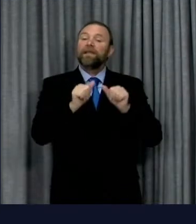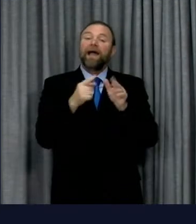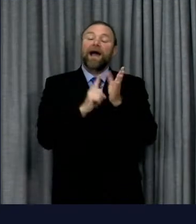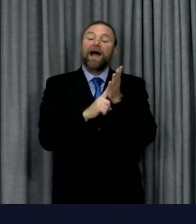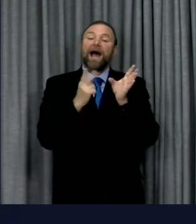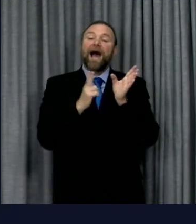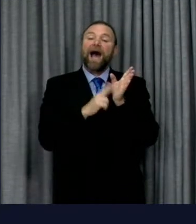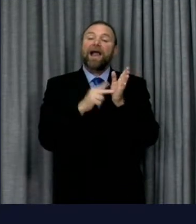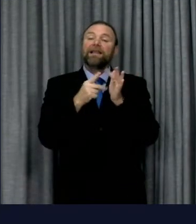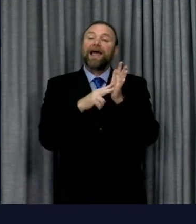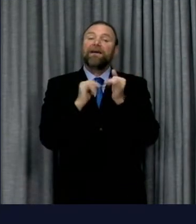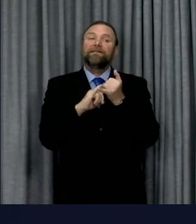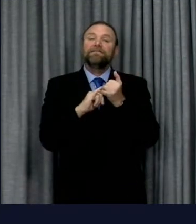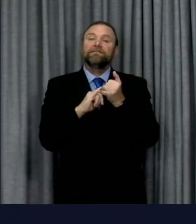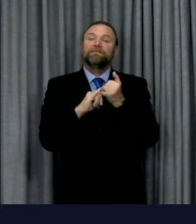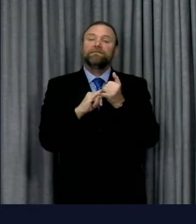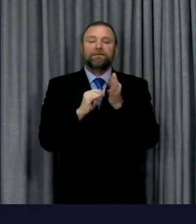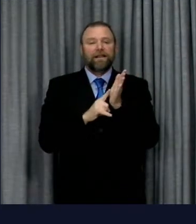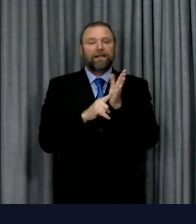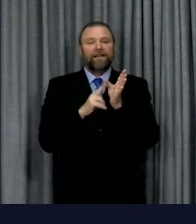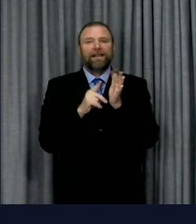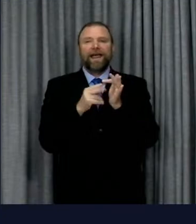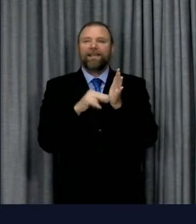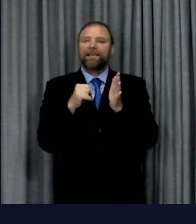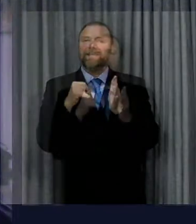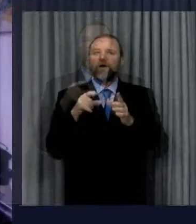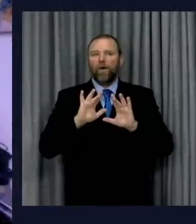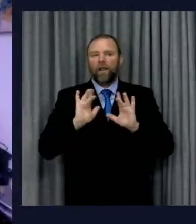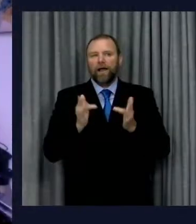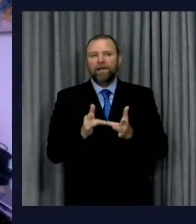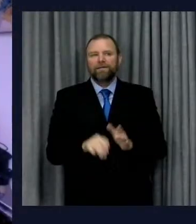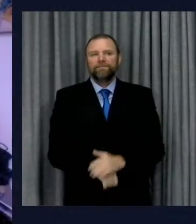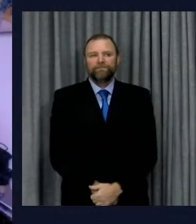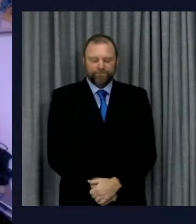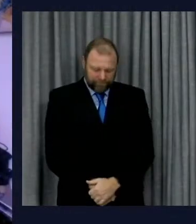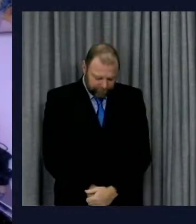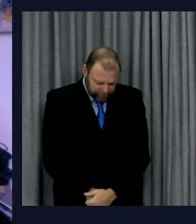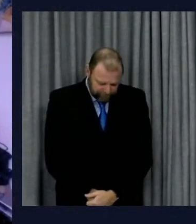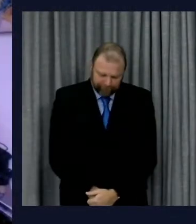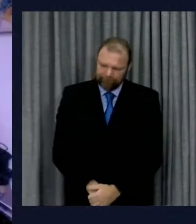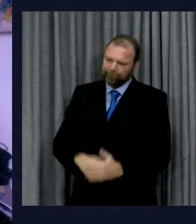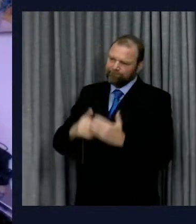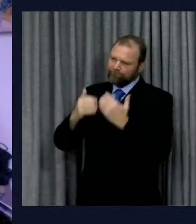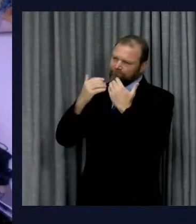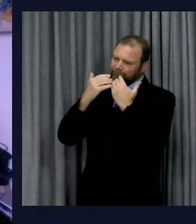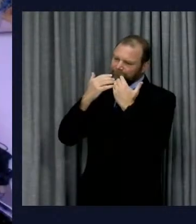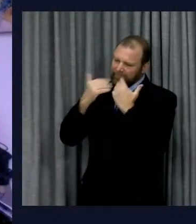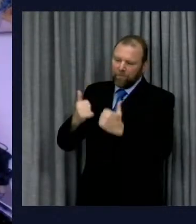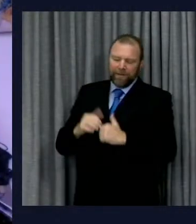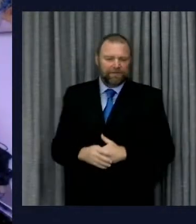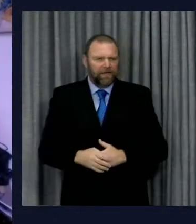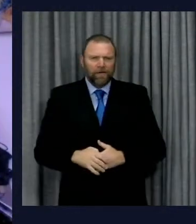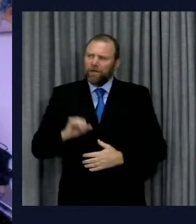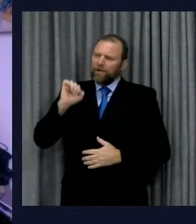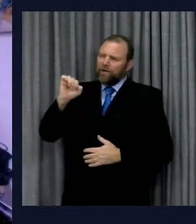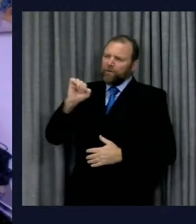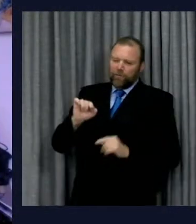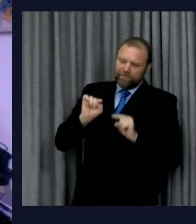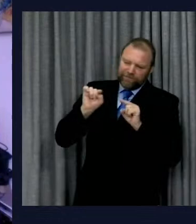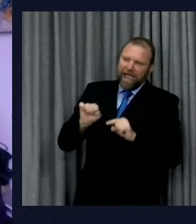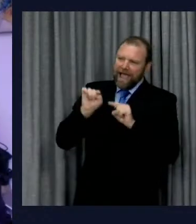at Llanelli Online. Thank you, First Minister. Your jabs there at the Prime Minister, reminiscent of Muhammad